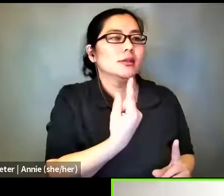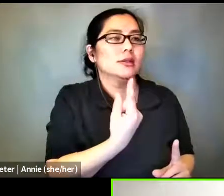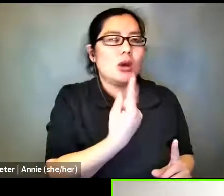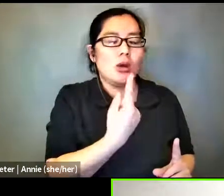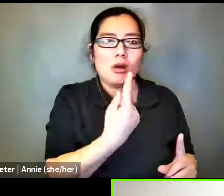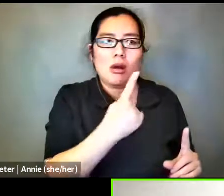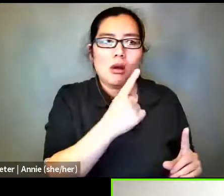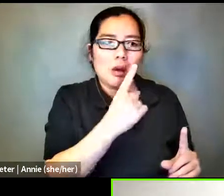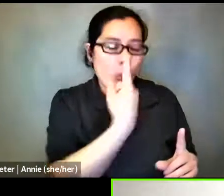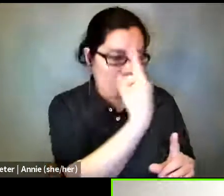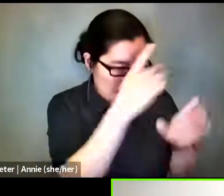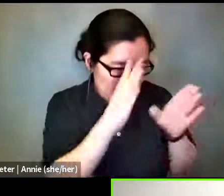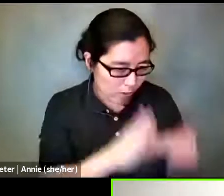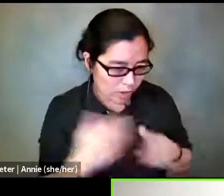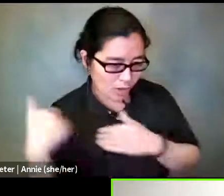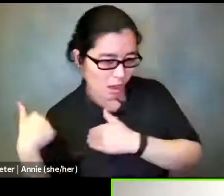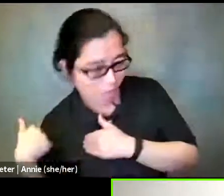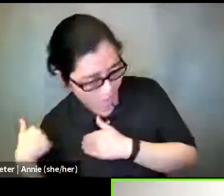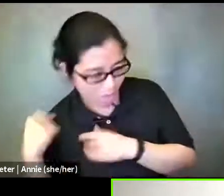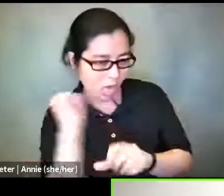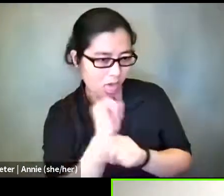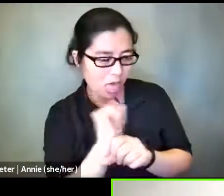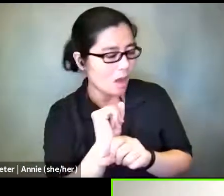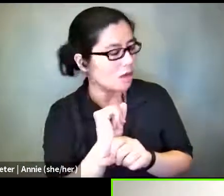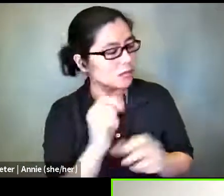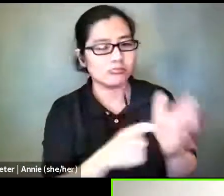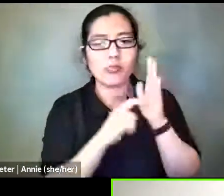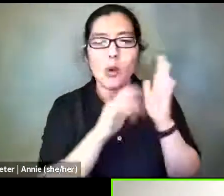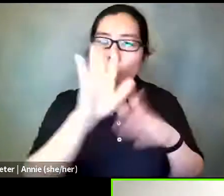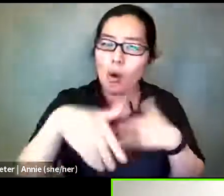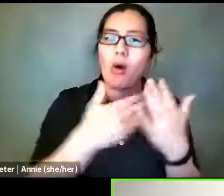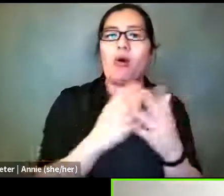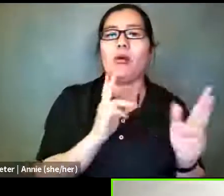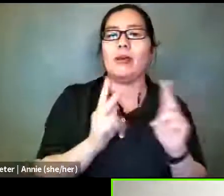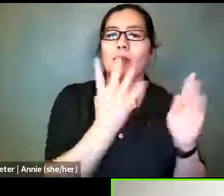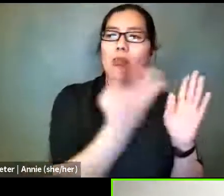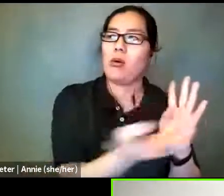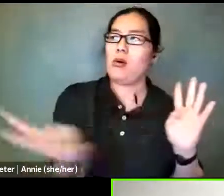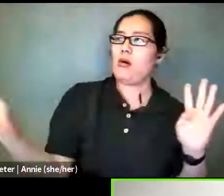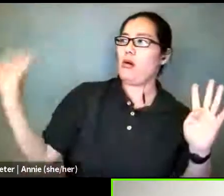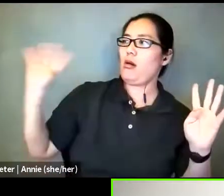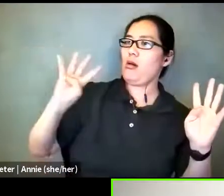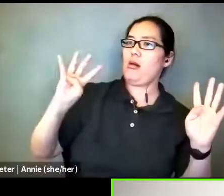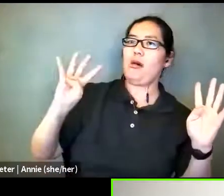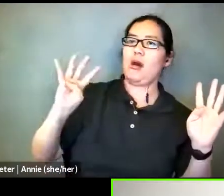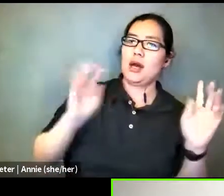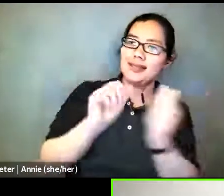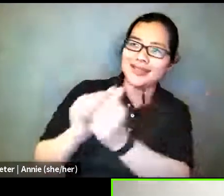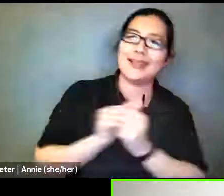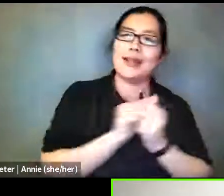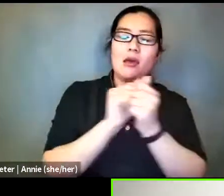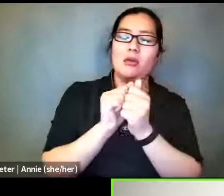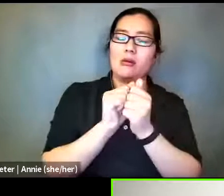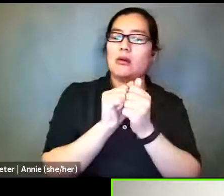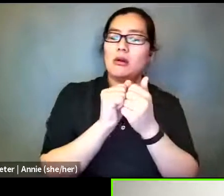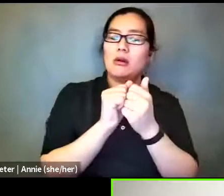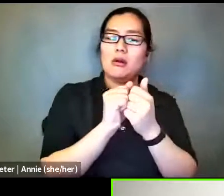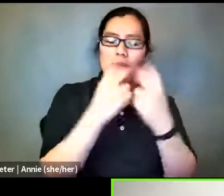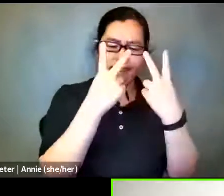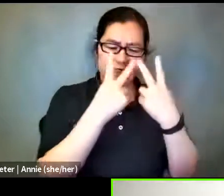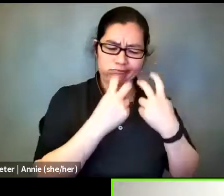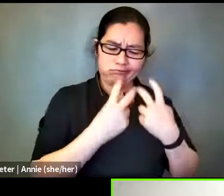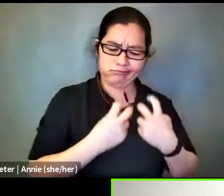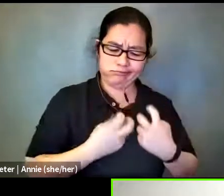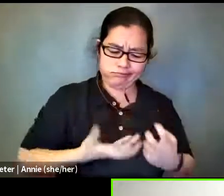It's all of us have to do some of this introspection and reflection on how it might be showing up for us in